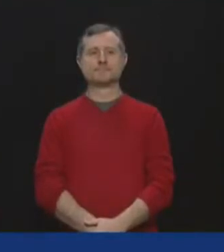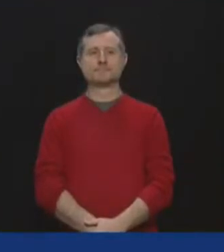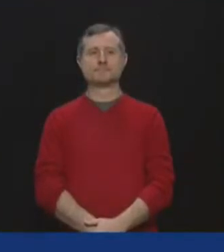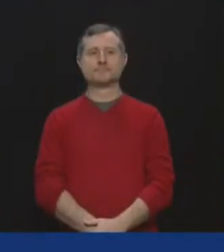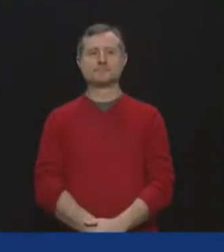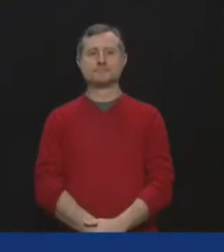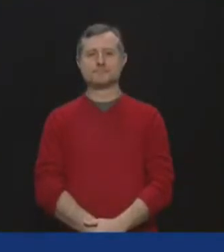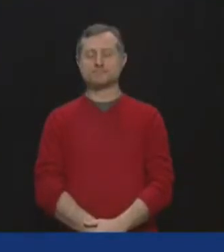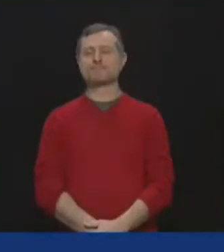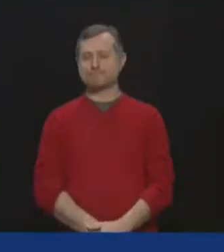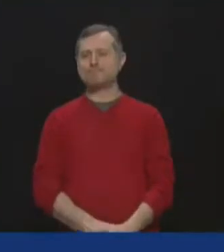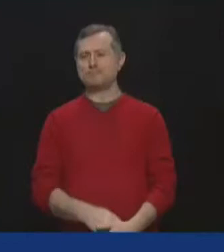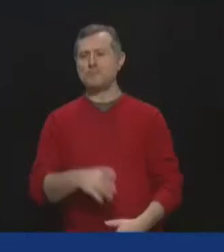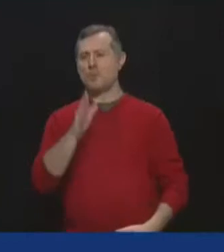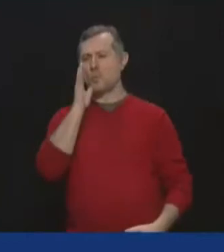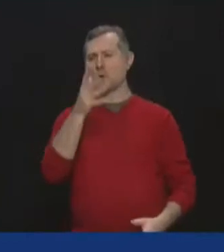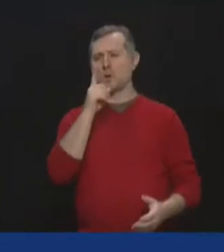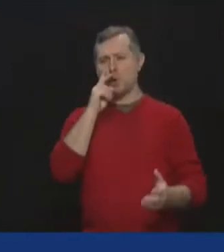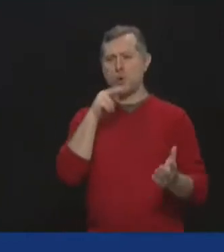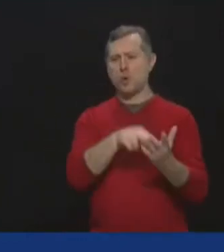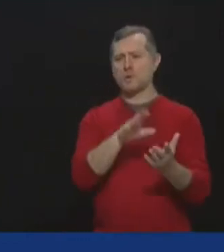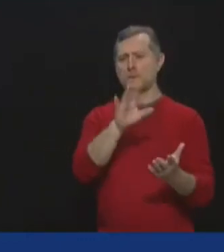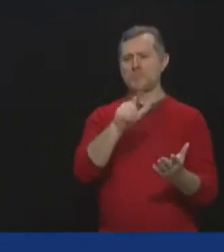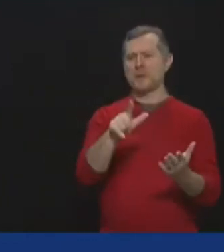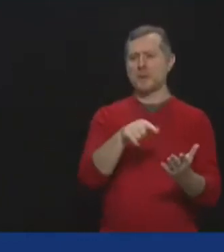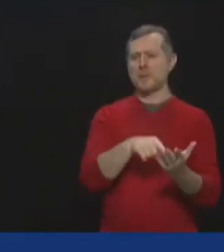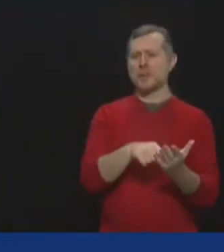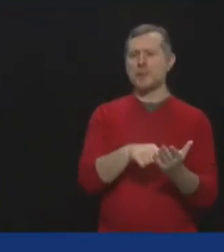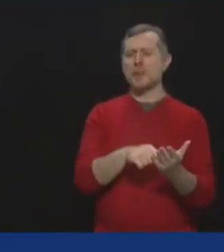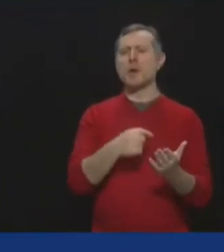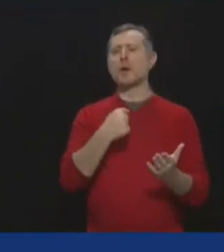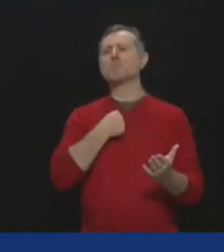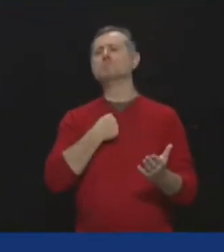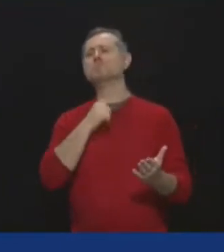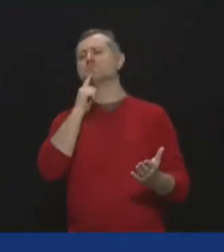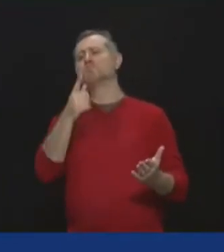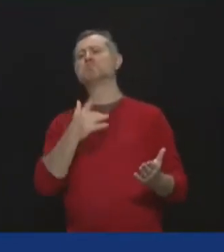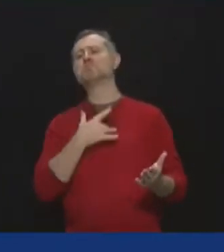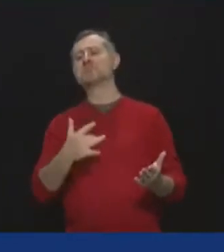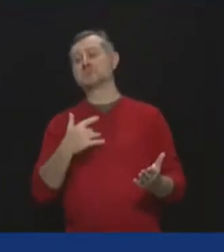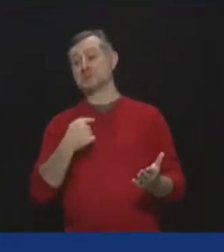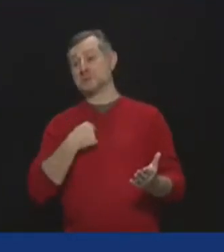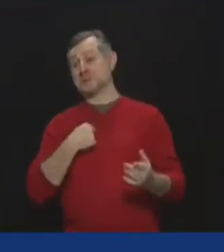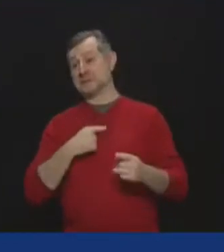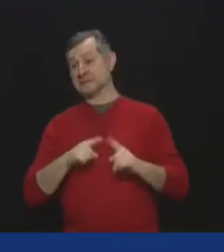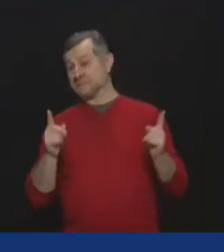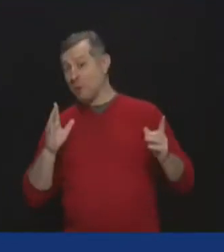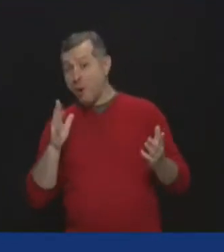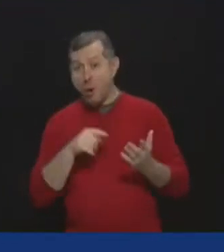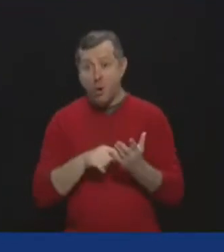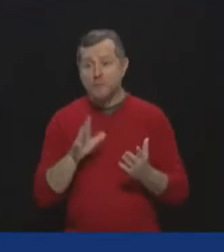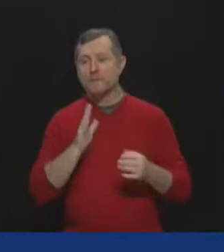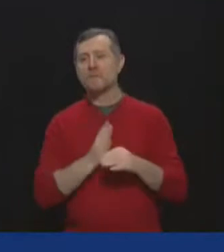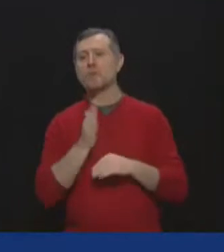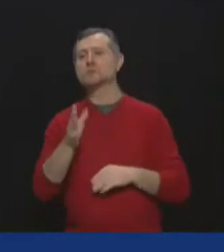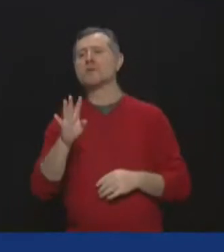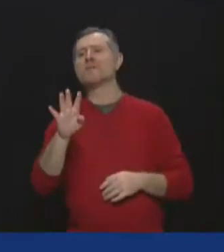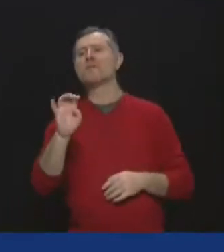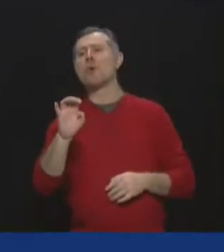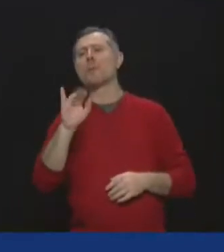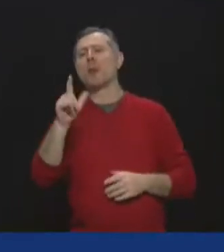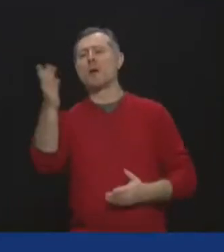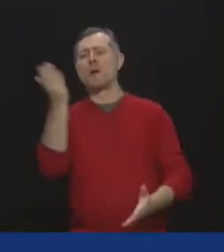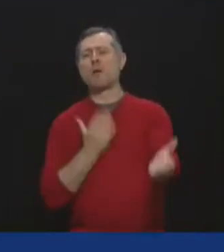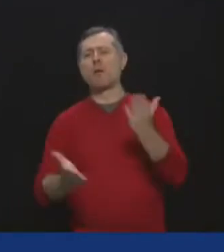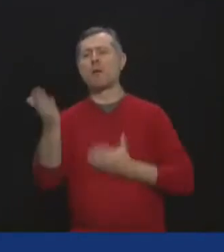No, I will absolutely be looking at that. I want to make sure what I do, this may seem radical, I have over 400 bills on my desk right now. I want to